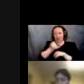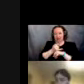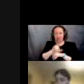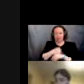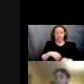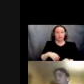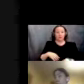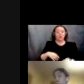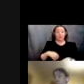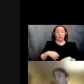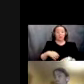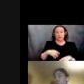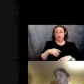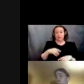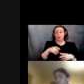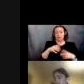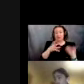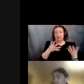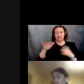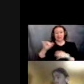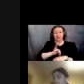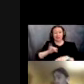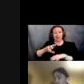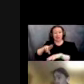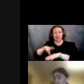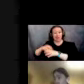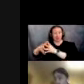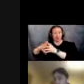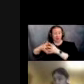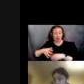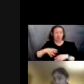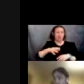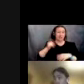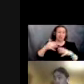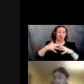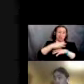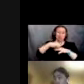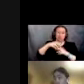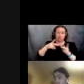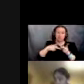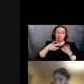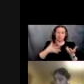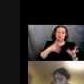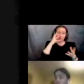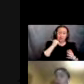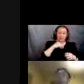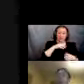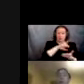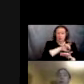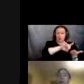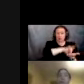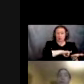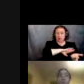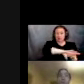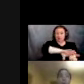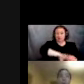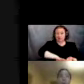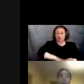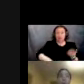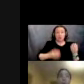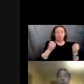like Native Americans and Native populations worldwide, faced discrimination. So many of them left